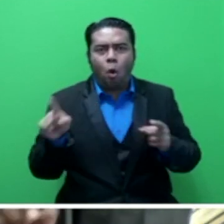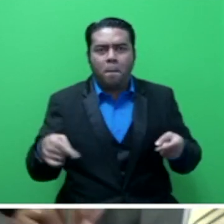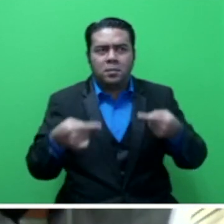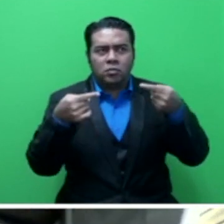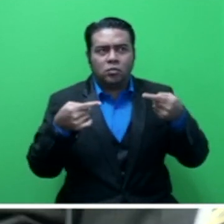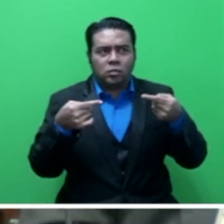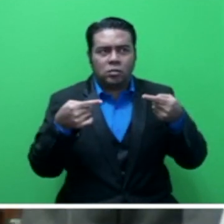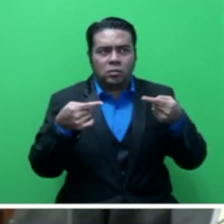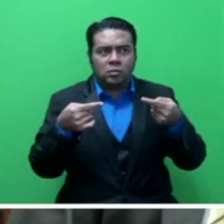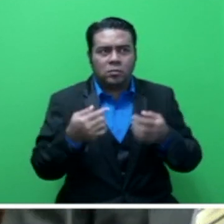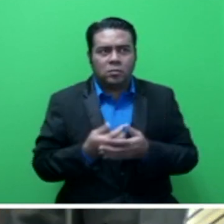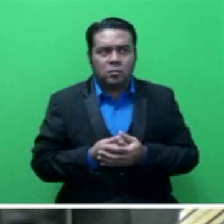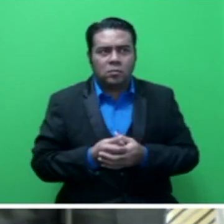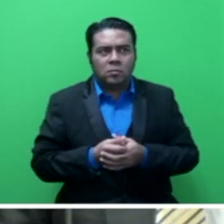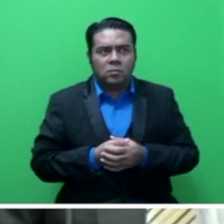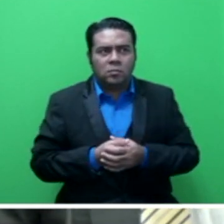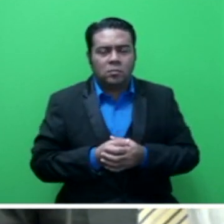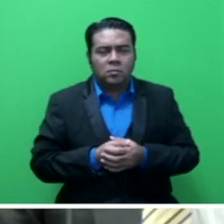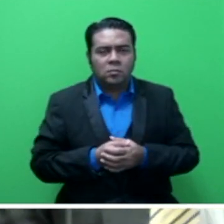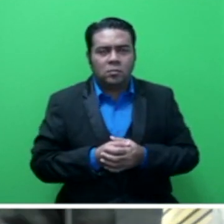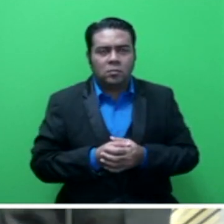Honorable Speaker.